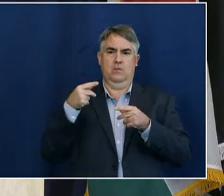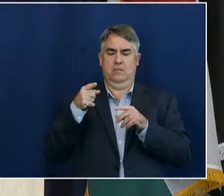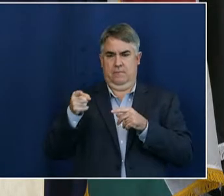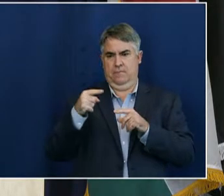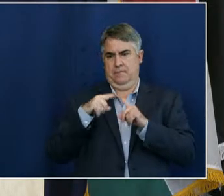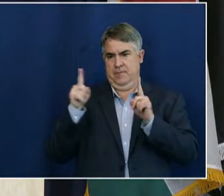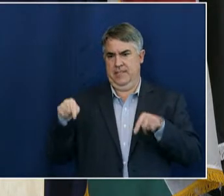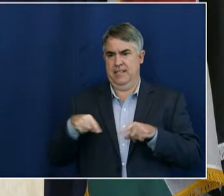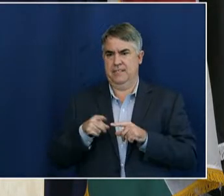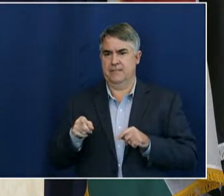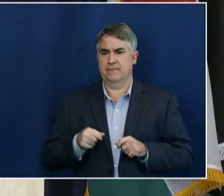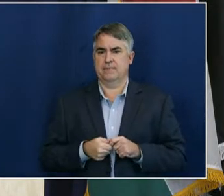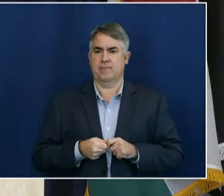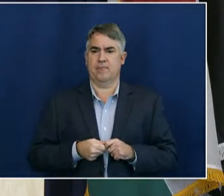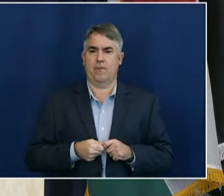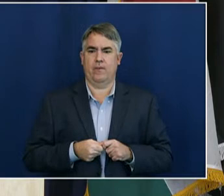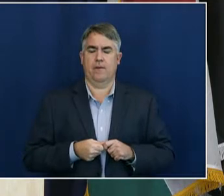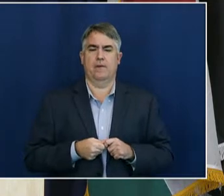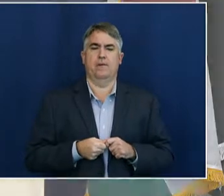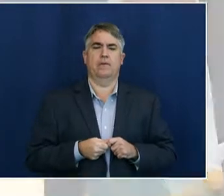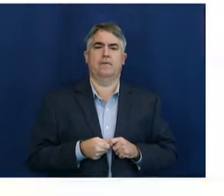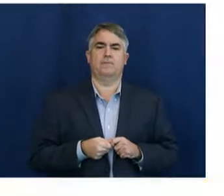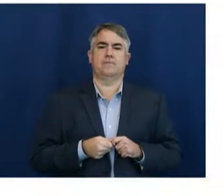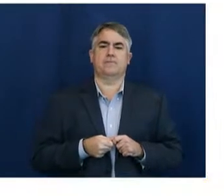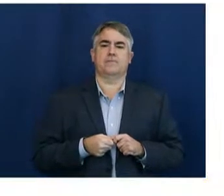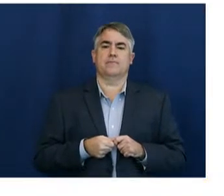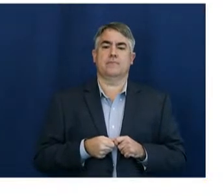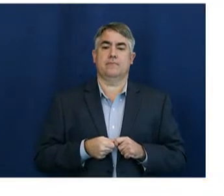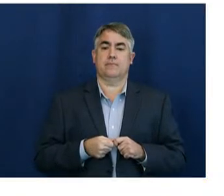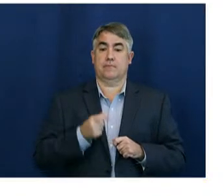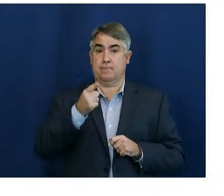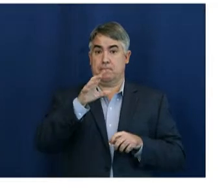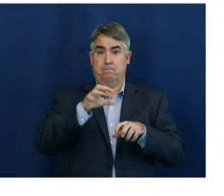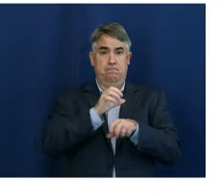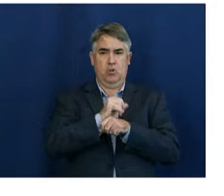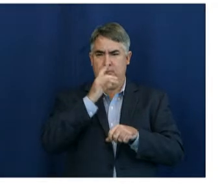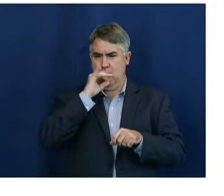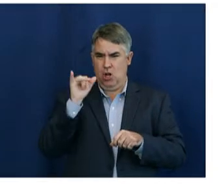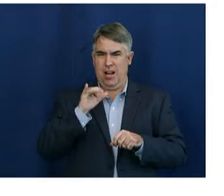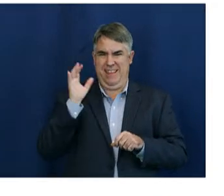we have actually changed. So to make an appointment, you go to